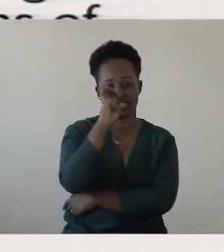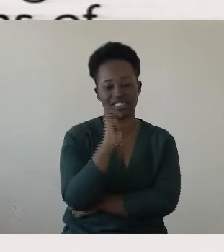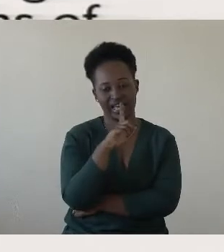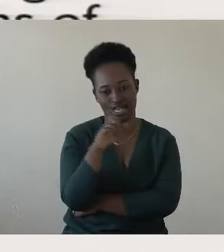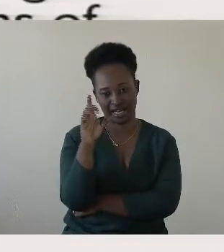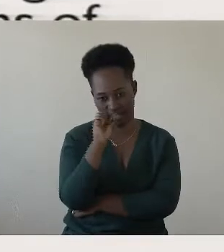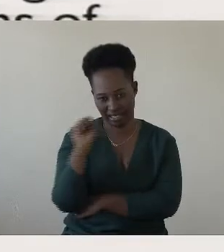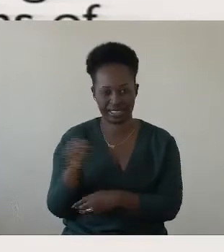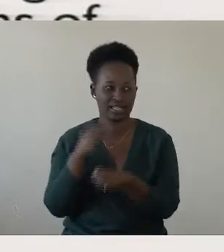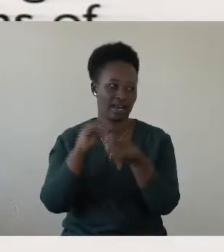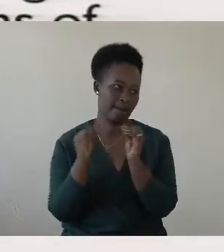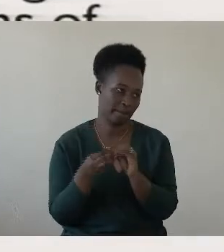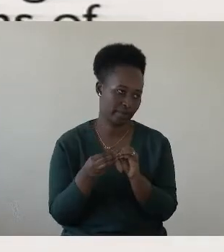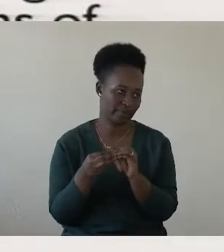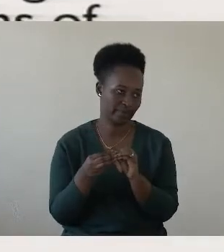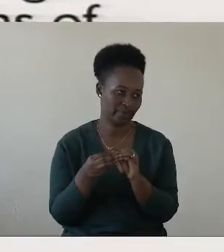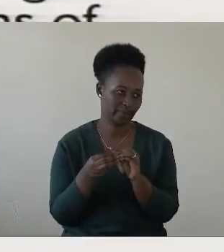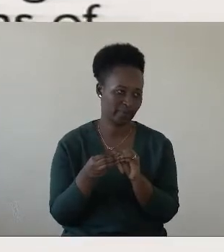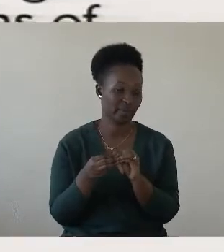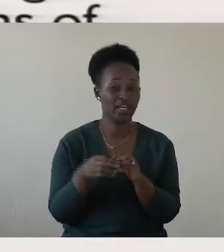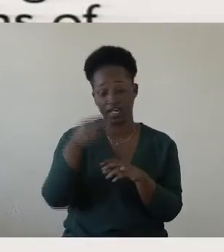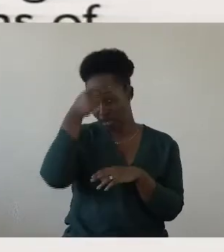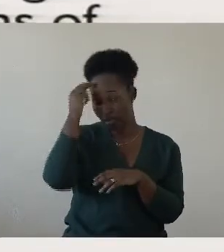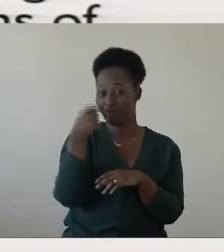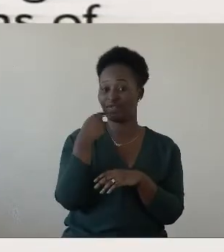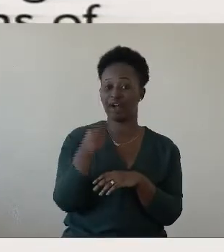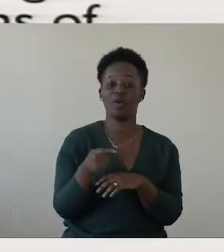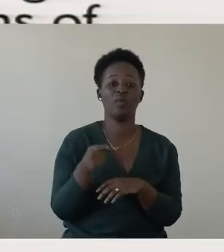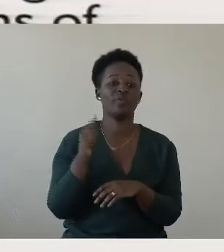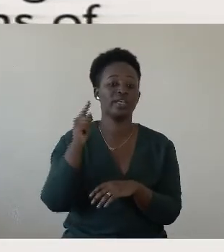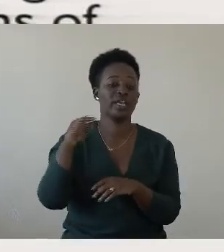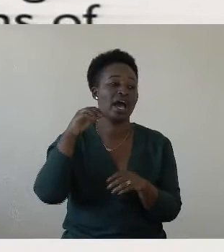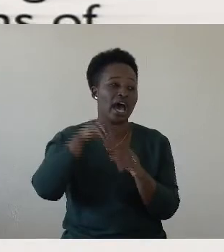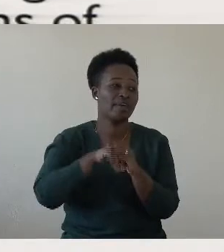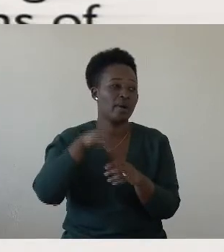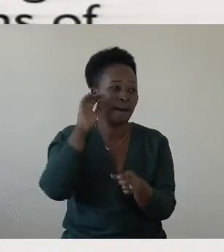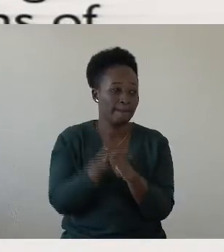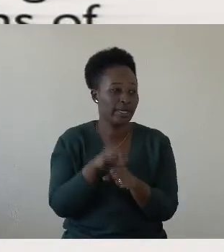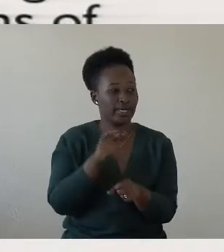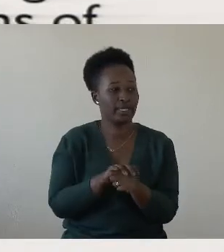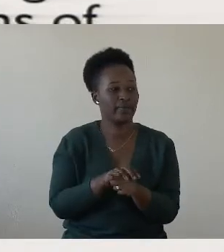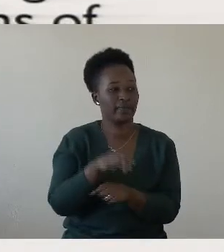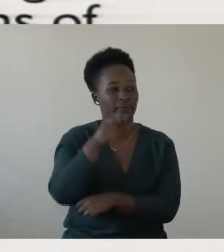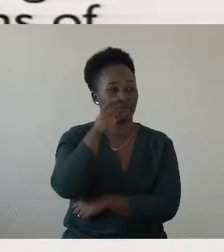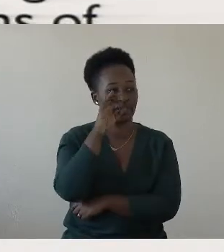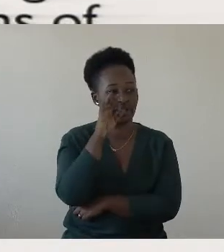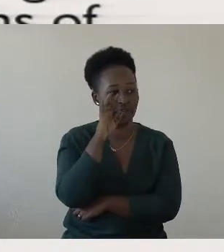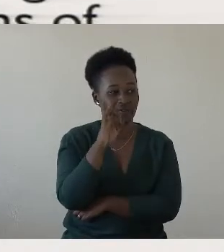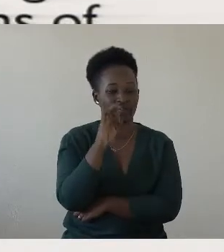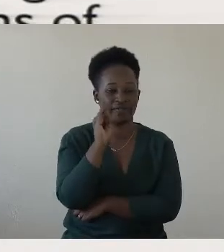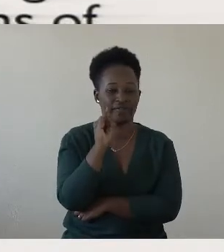epidermis. Instead, it is made up of many fibrous proteins and other large